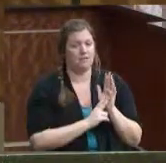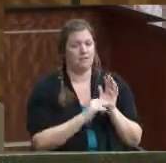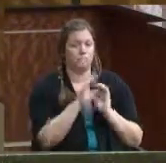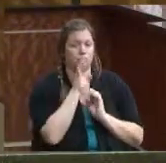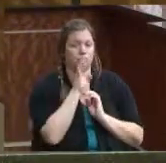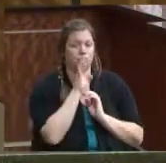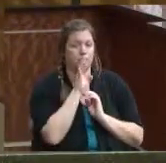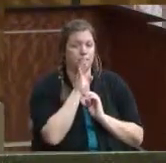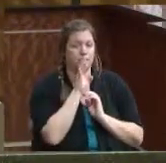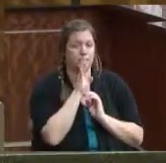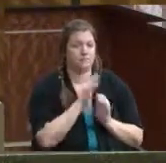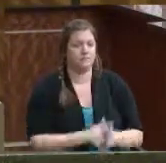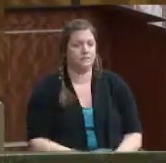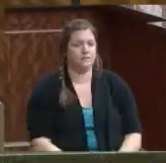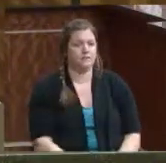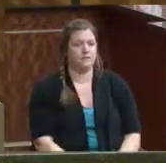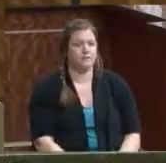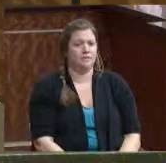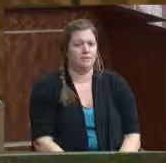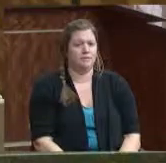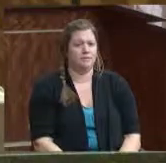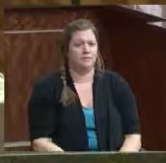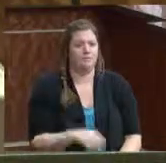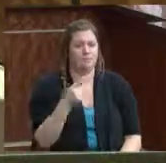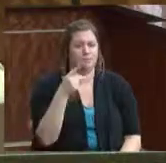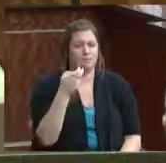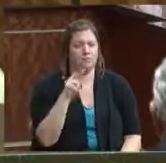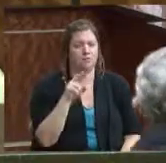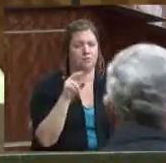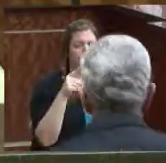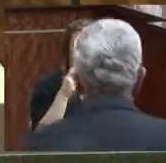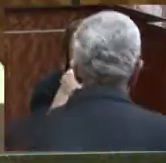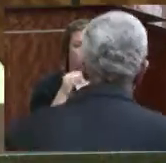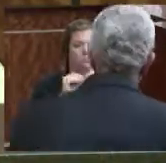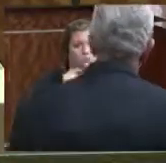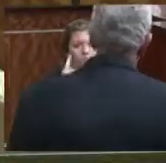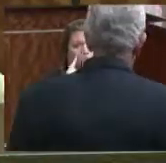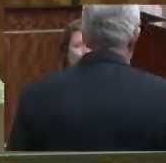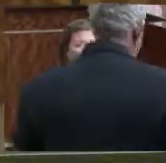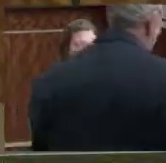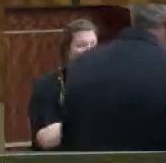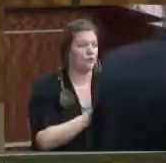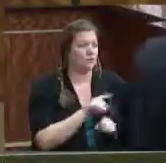Bob DiPietro. Mr. DiPietro, if you'll give your name and address for the record.